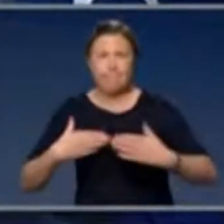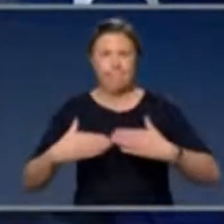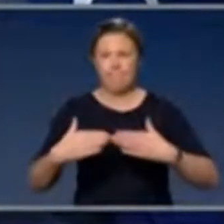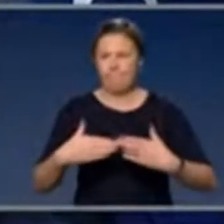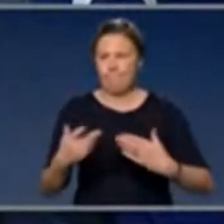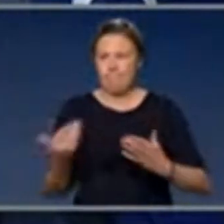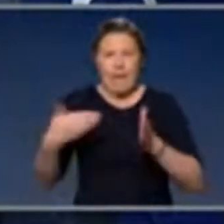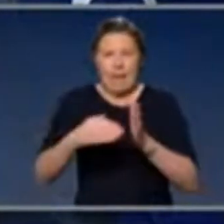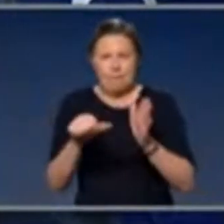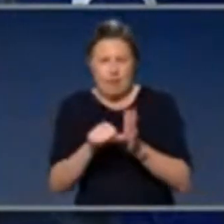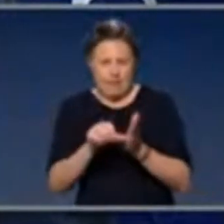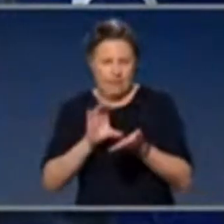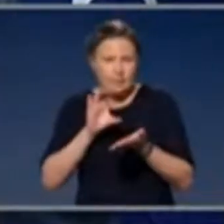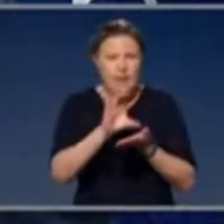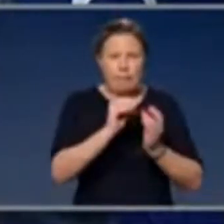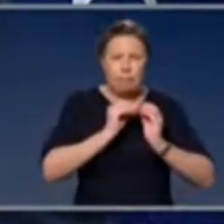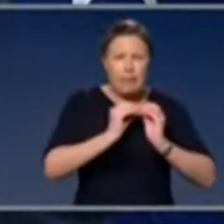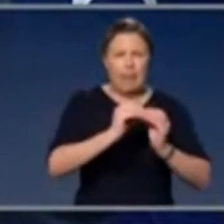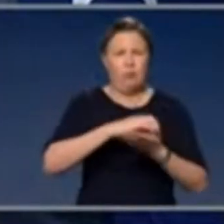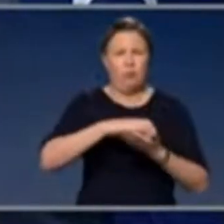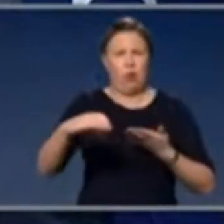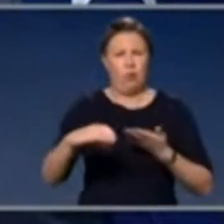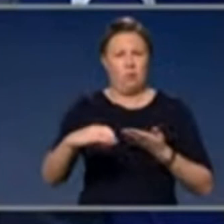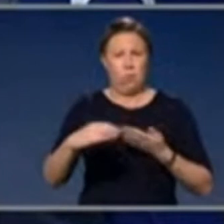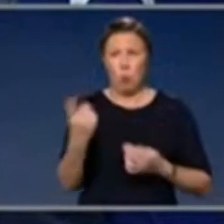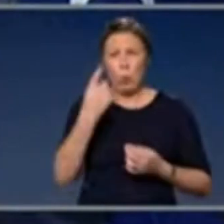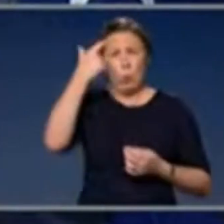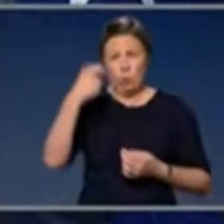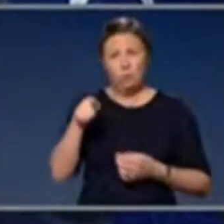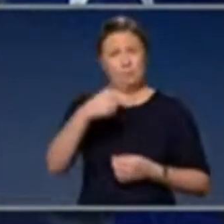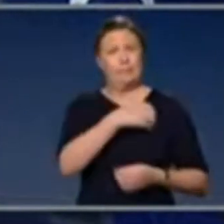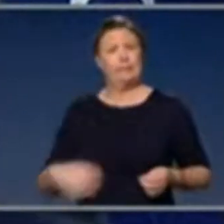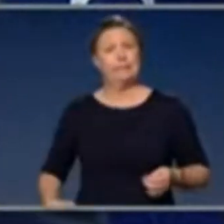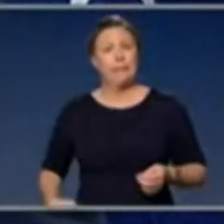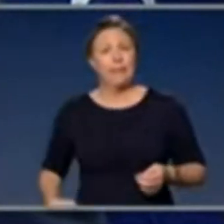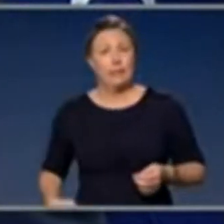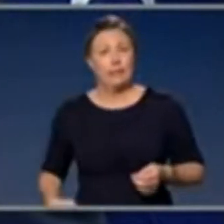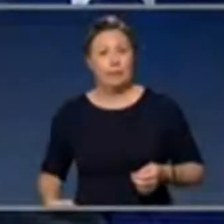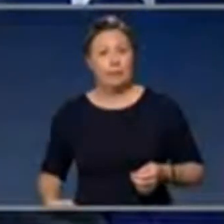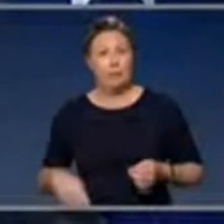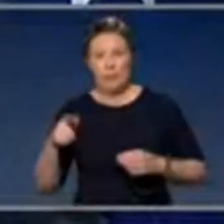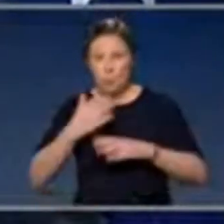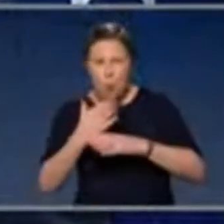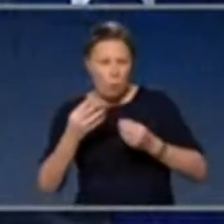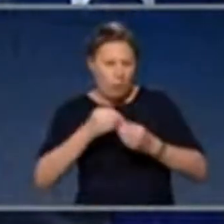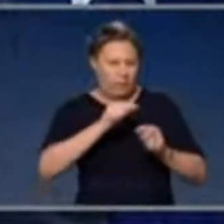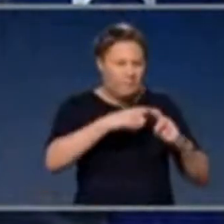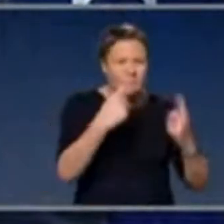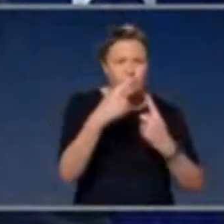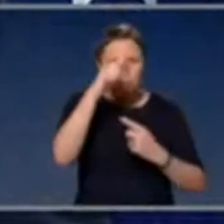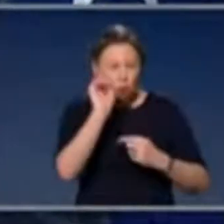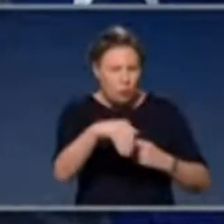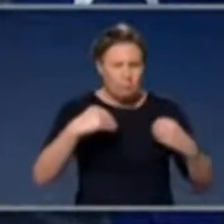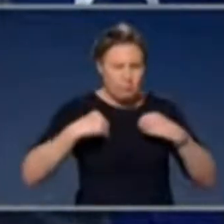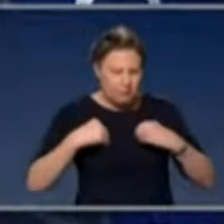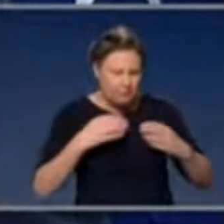directly responsible for ensuring has been committed into this sector, the work that he has done with the operators themselves, the work that he